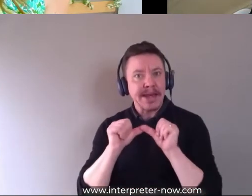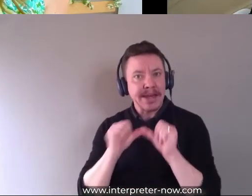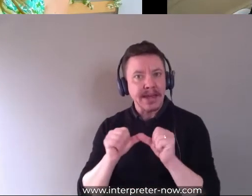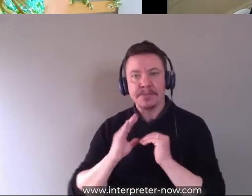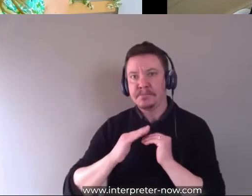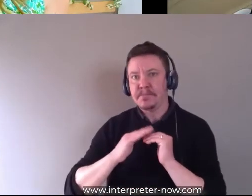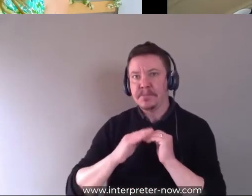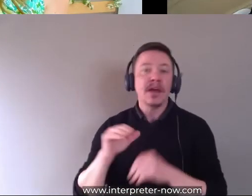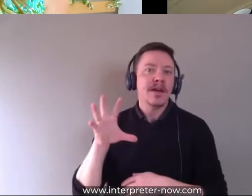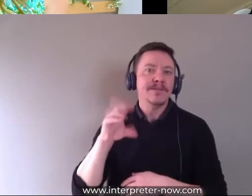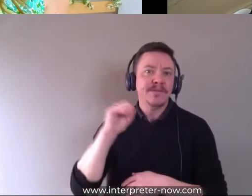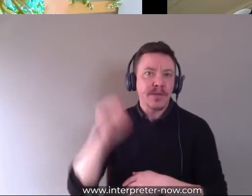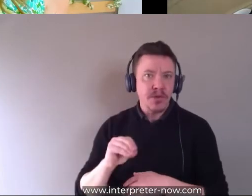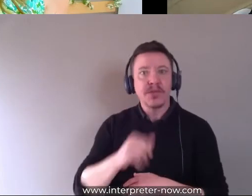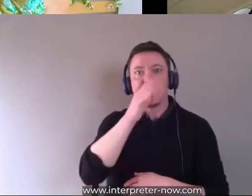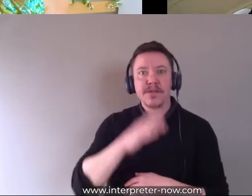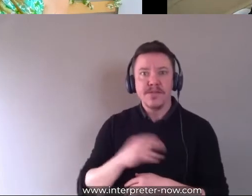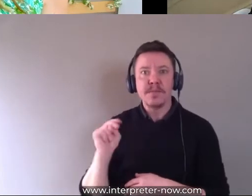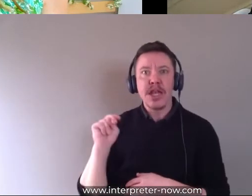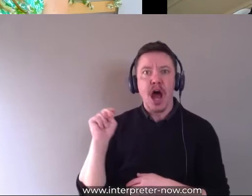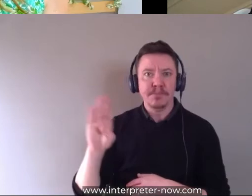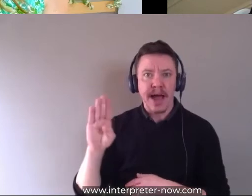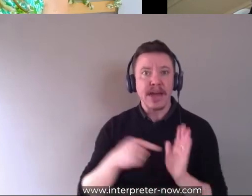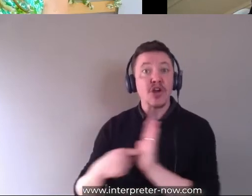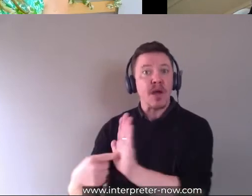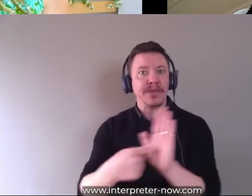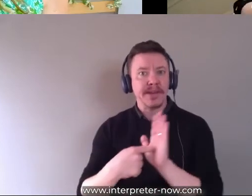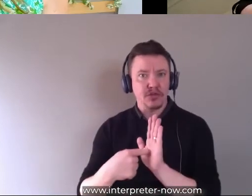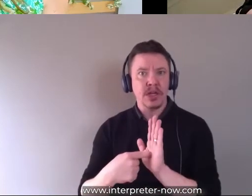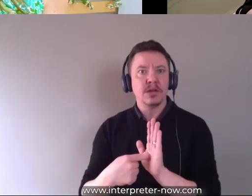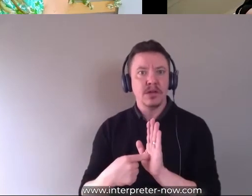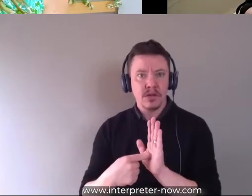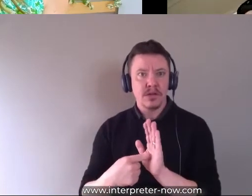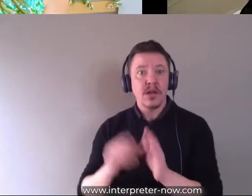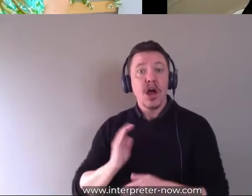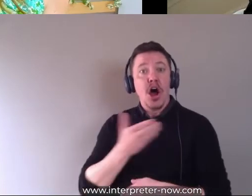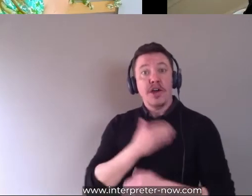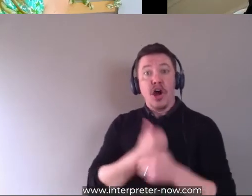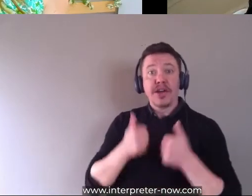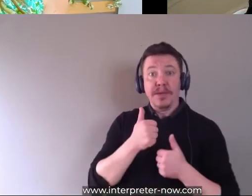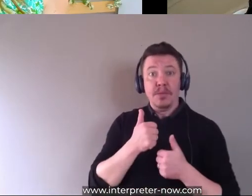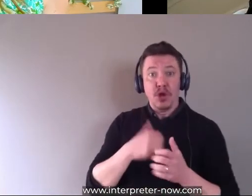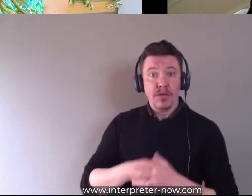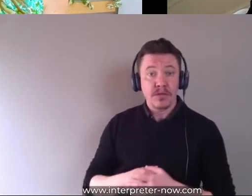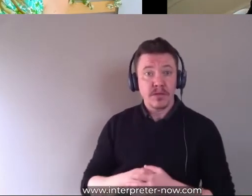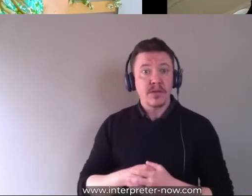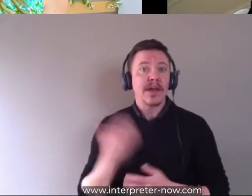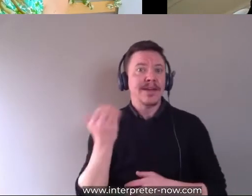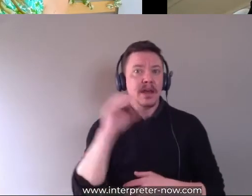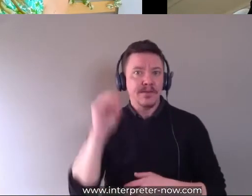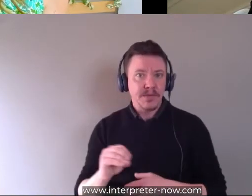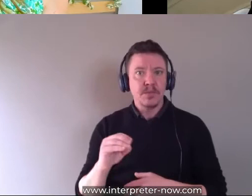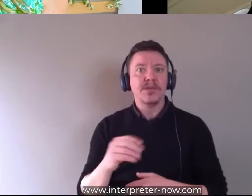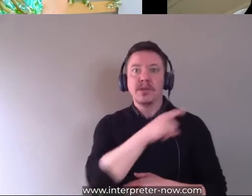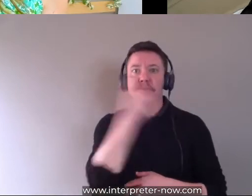least 50% female non-binary representation on our cap table and 15% Black